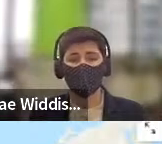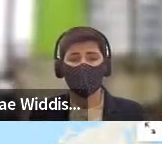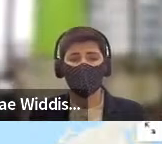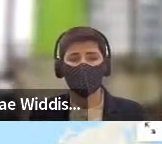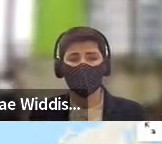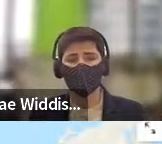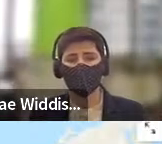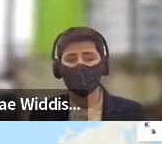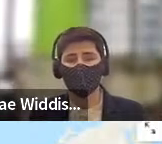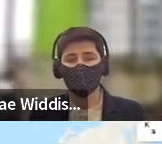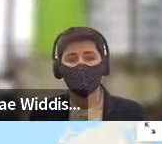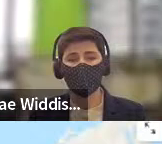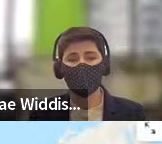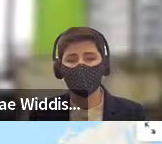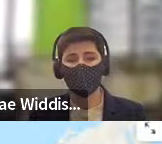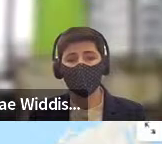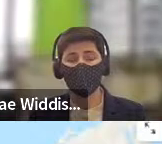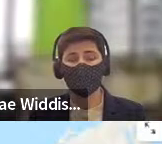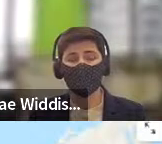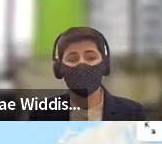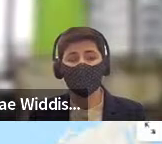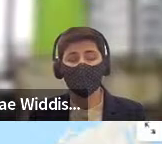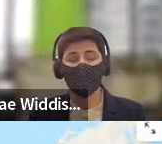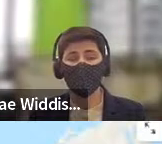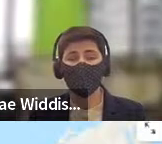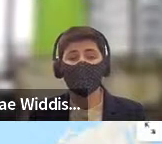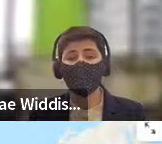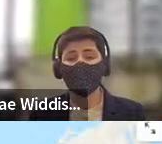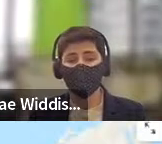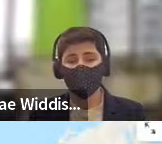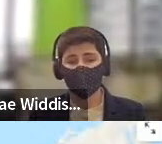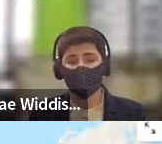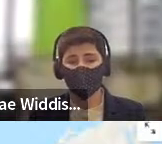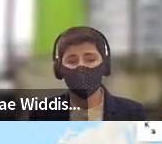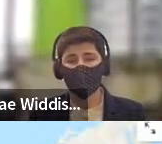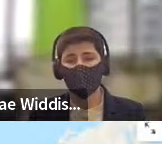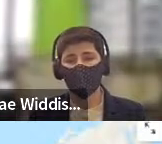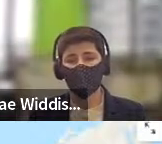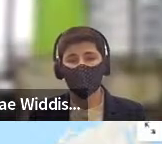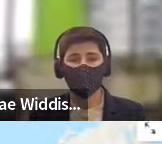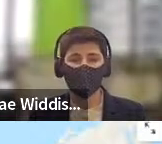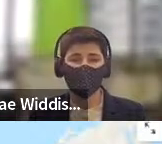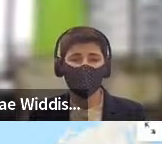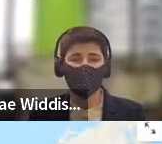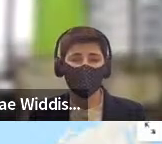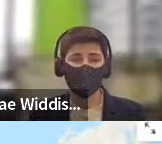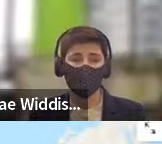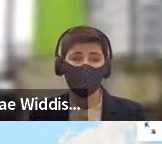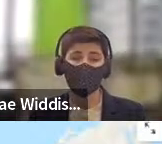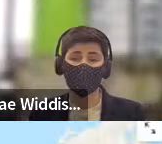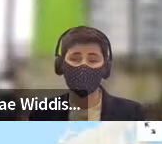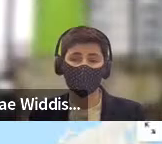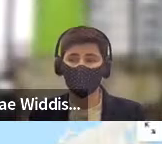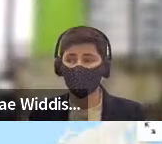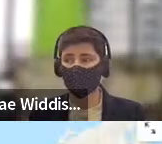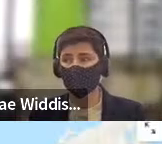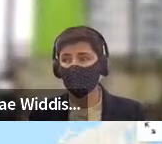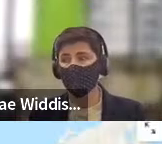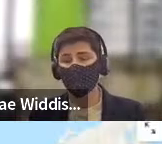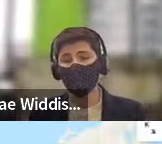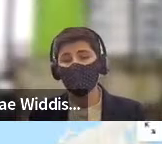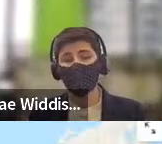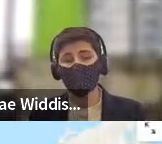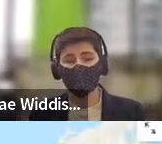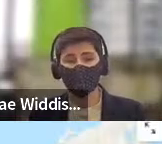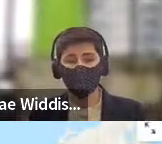darkest green neighborhoods are places where over 85% of all the housing units are rented.